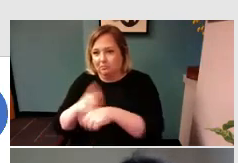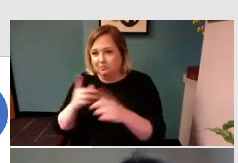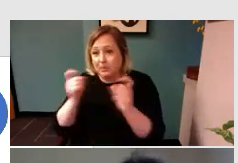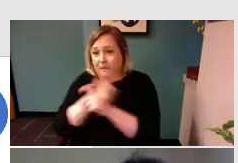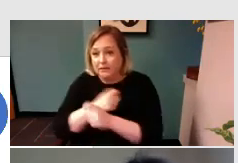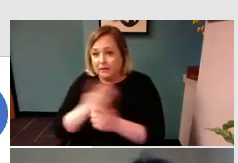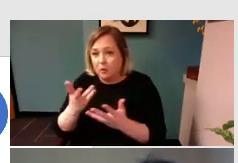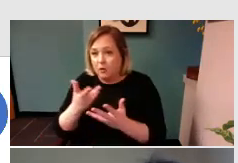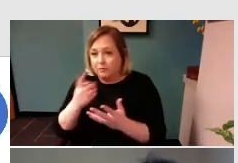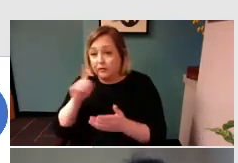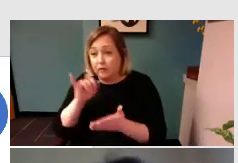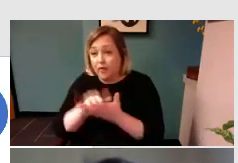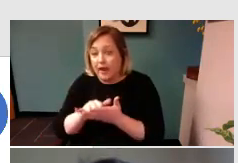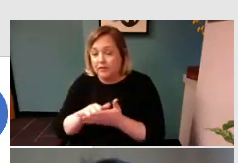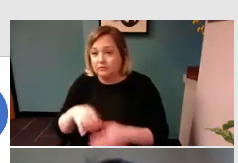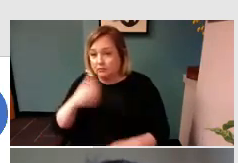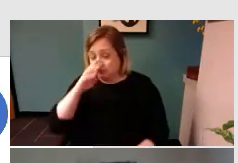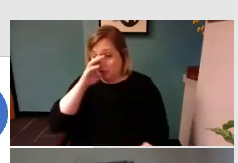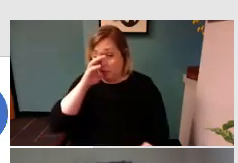Any ideas?